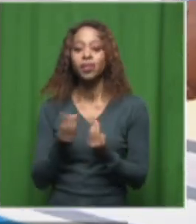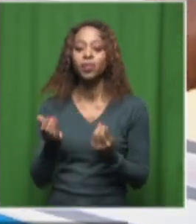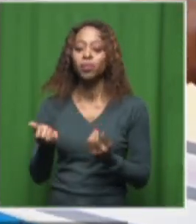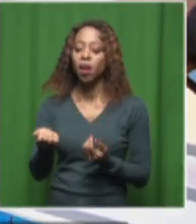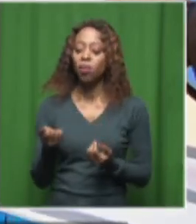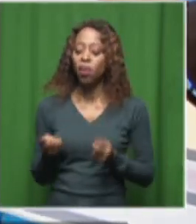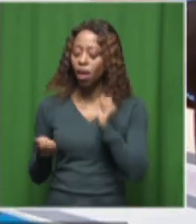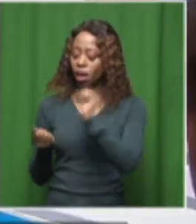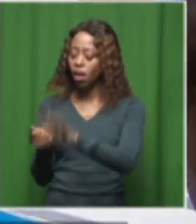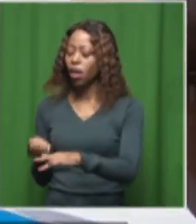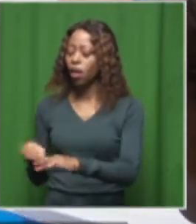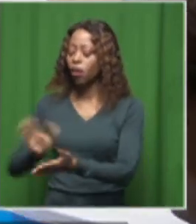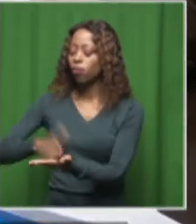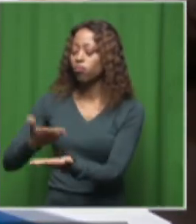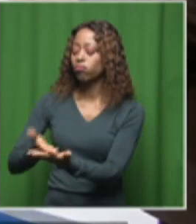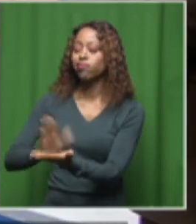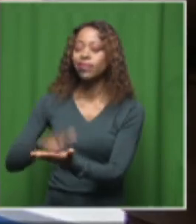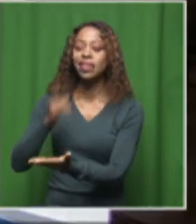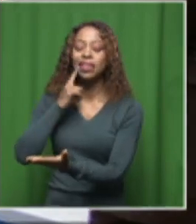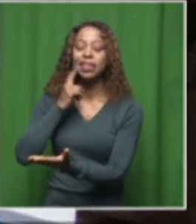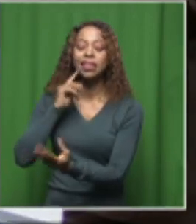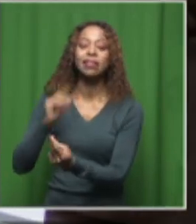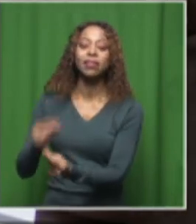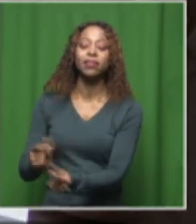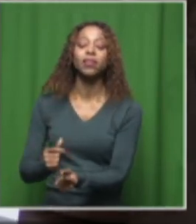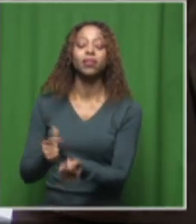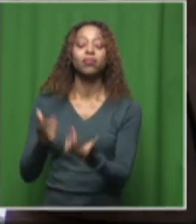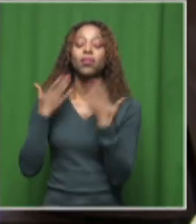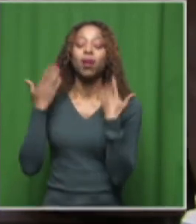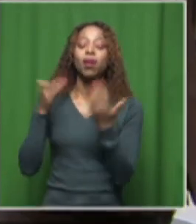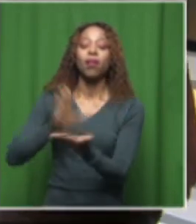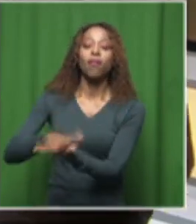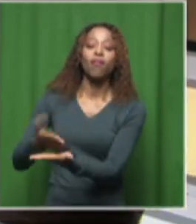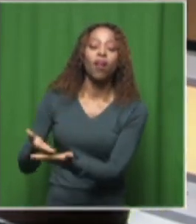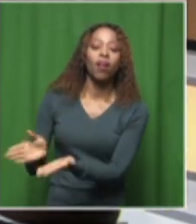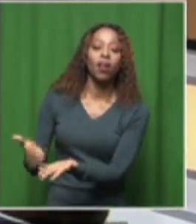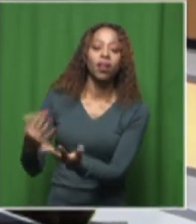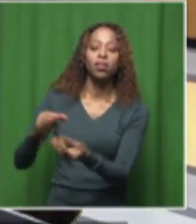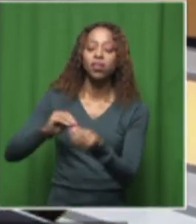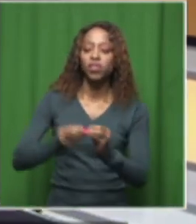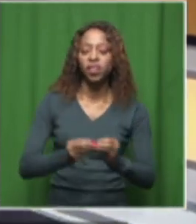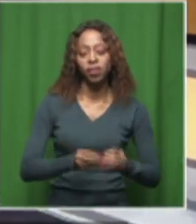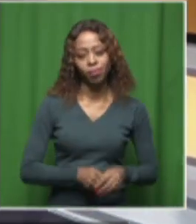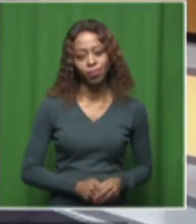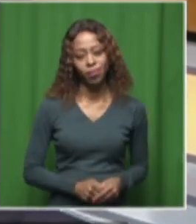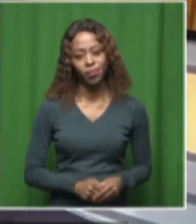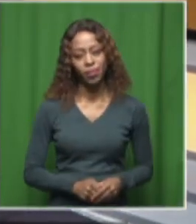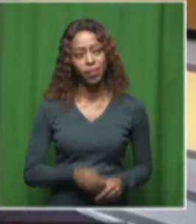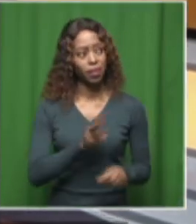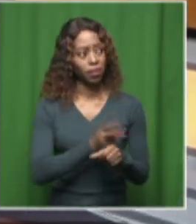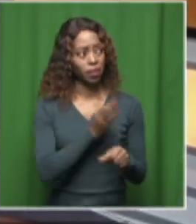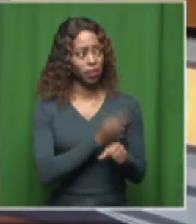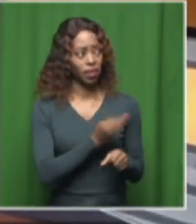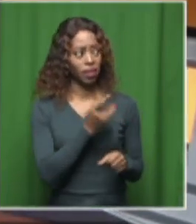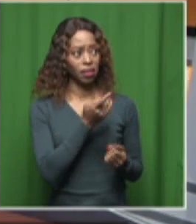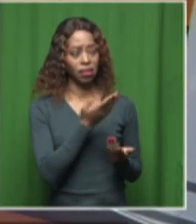So once you're getting the kids ready, you can just put things in the air fryer and just assemble. You know, some parents find